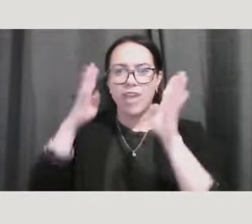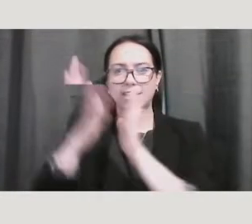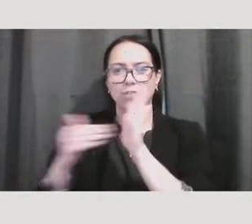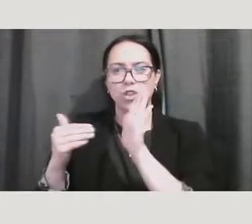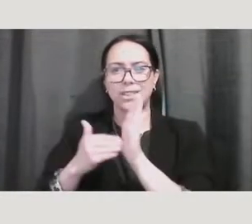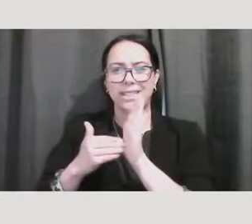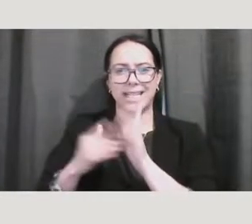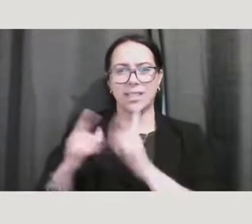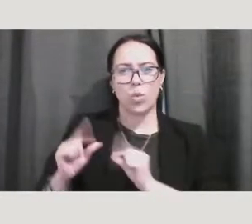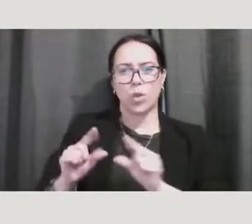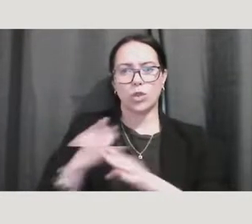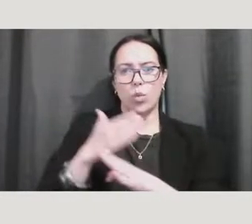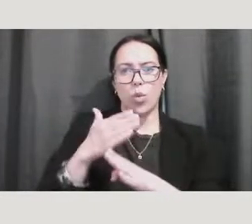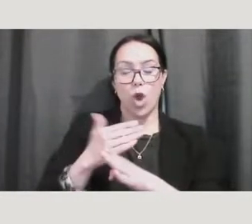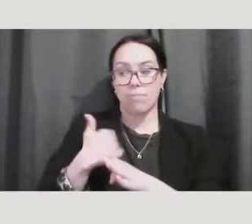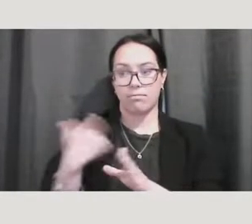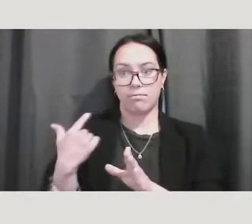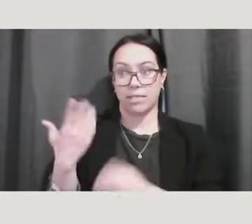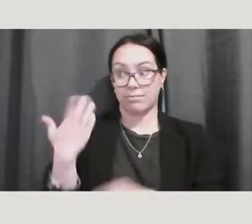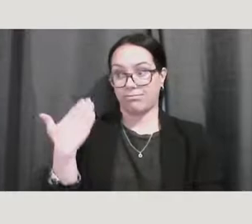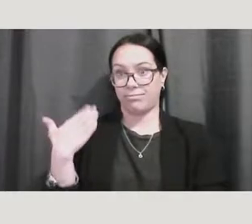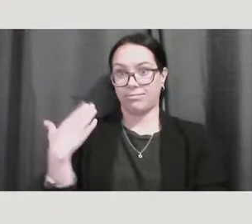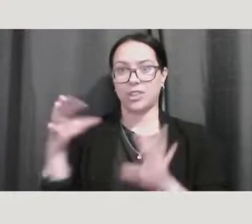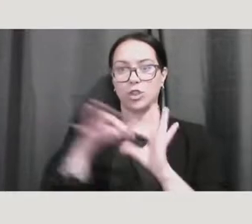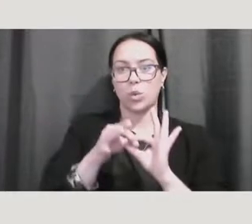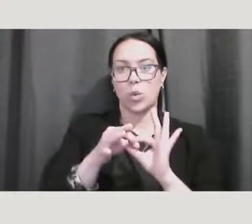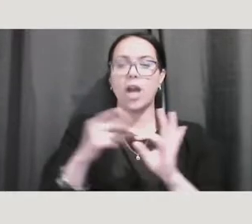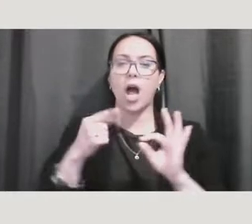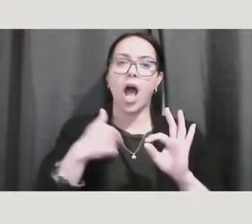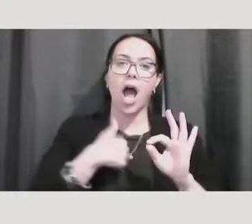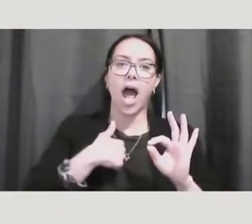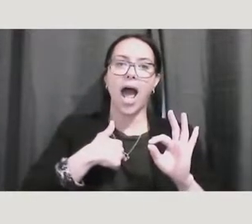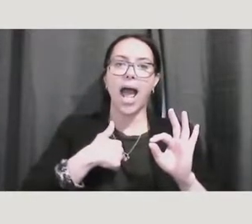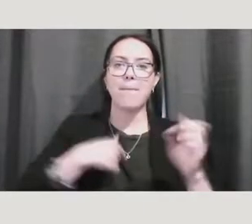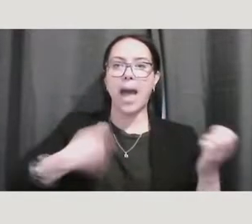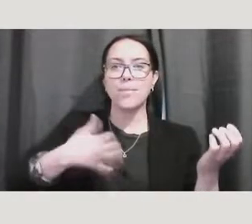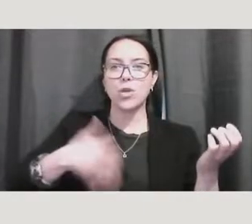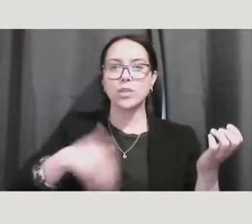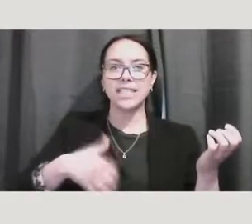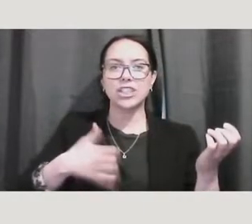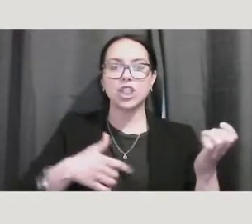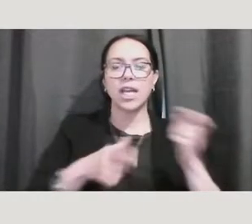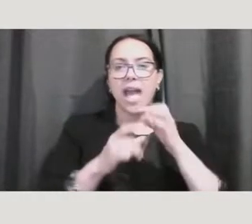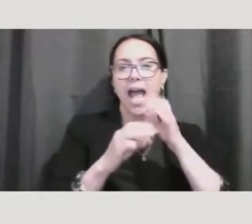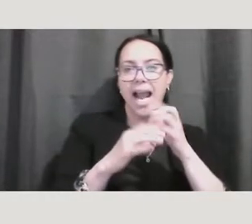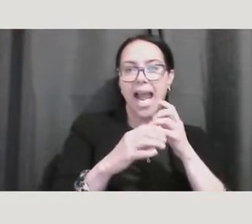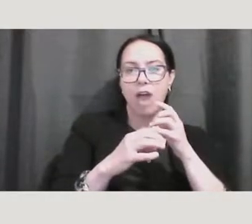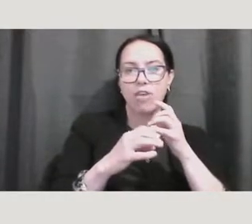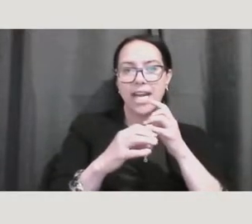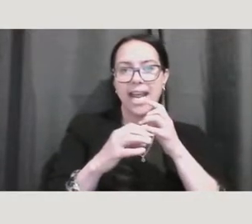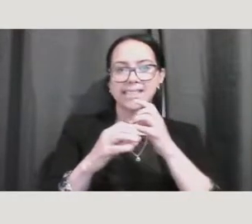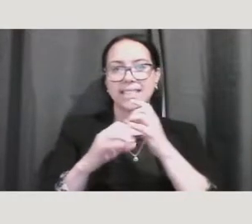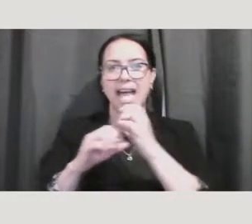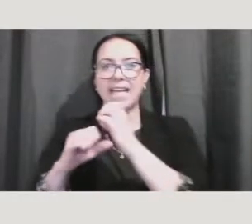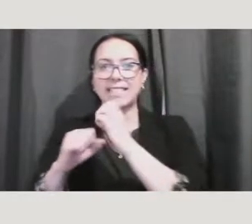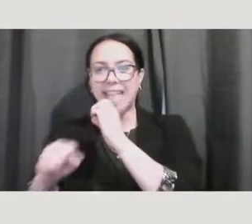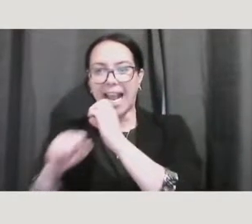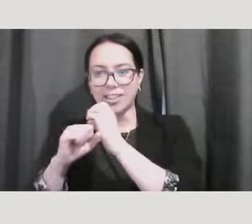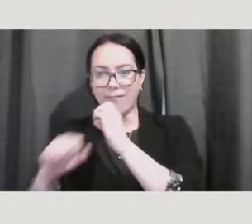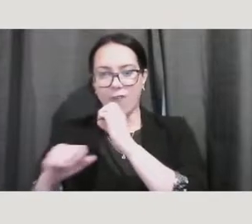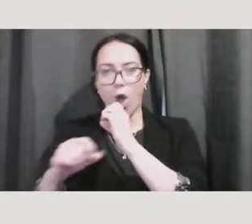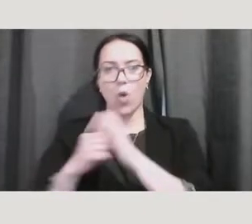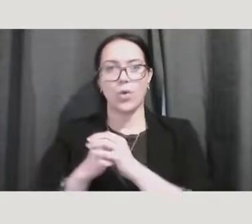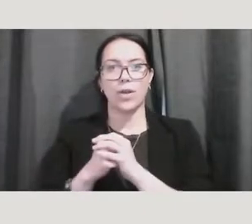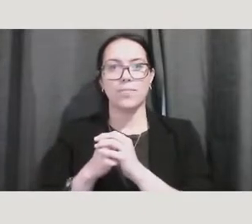joined a few weeks ago I'm a musician clarinet saxophone player mostly and prior to working as a